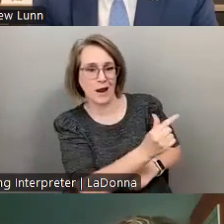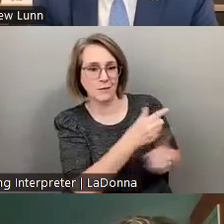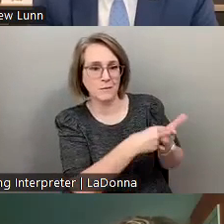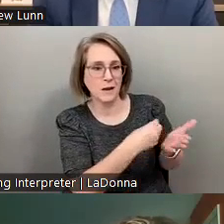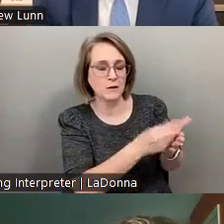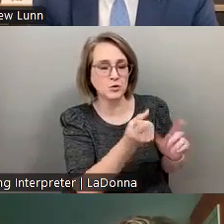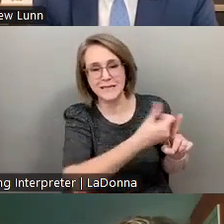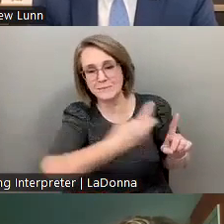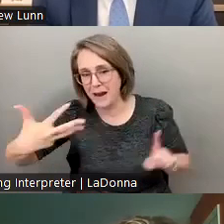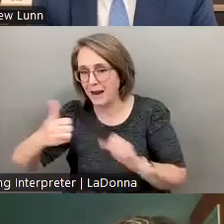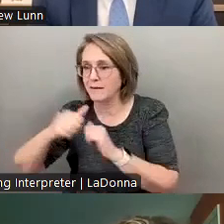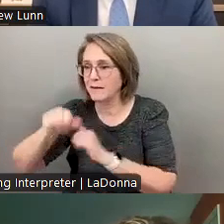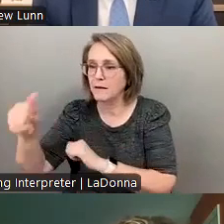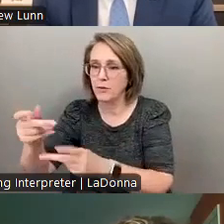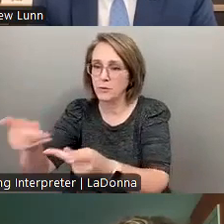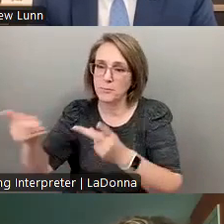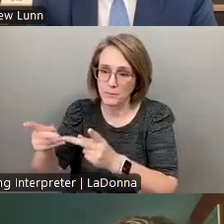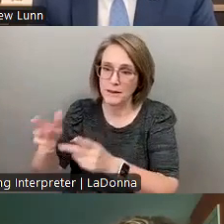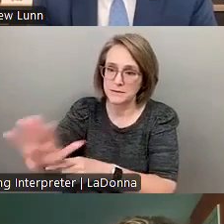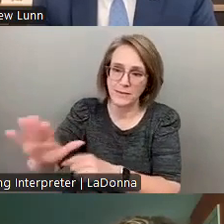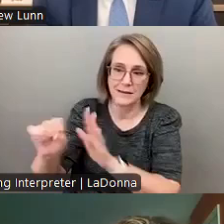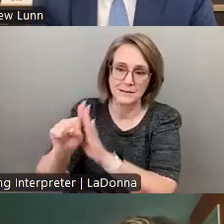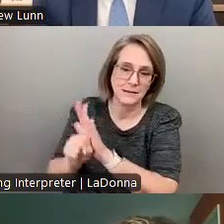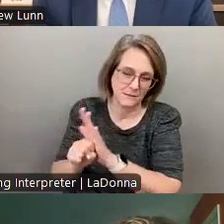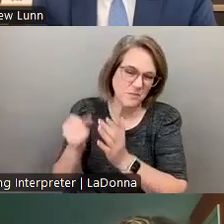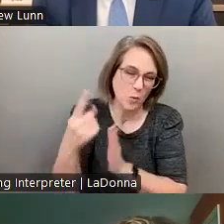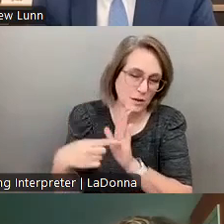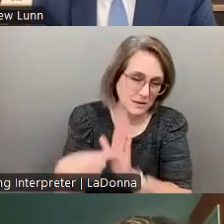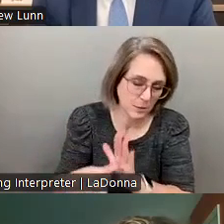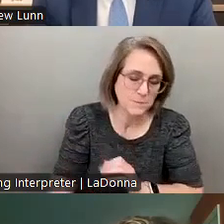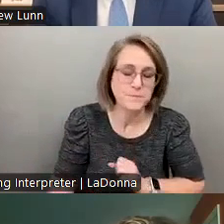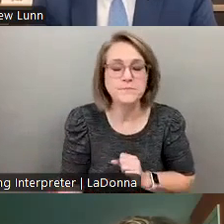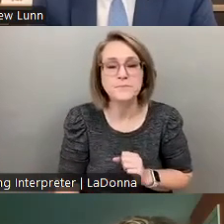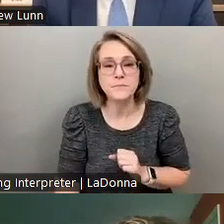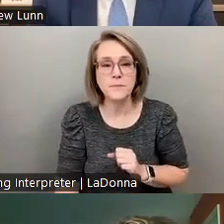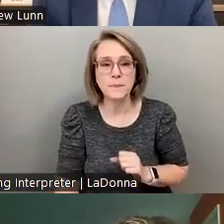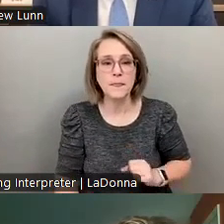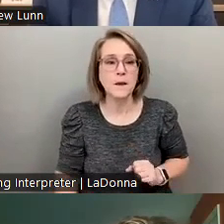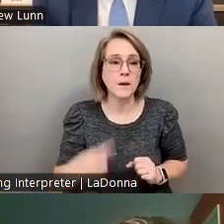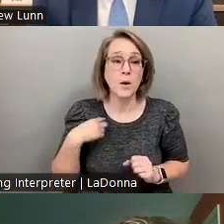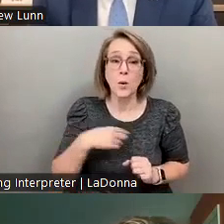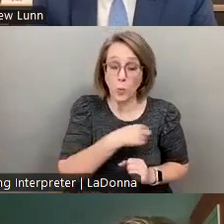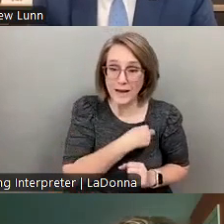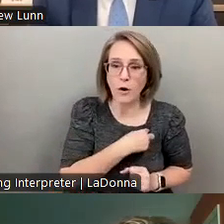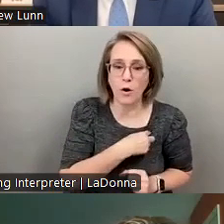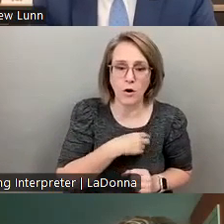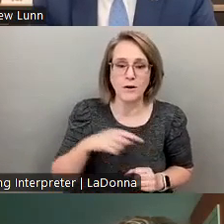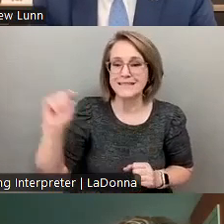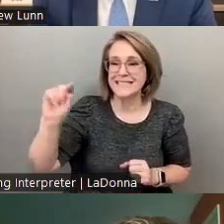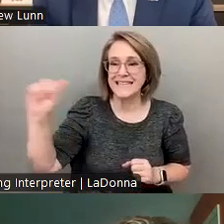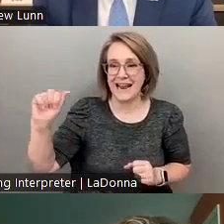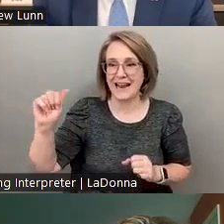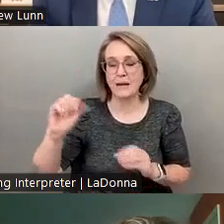just the increasing capacity. We do, as I mentioned, we are the TA provider, so we do a lot of TA